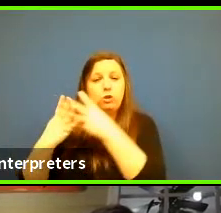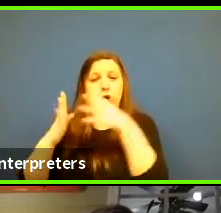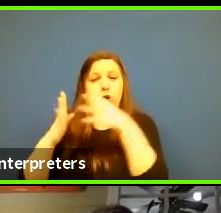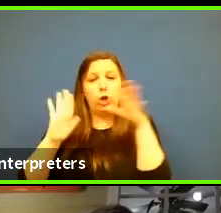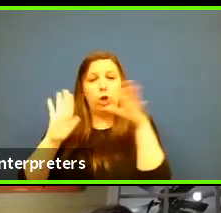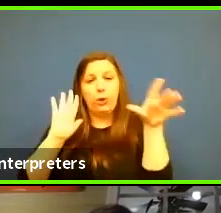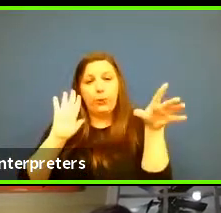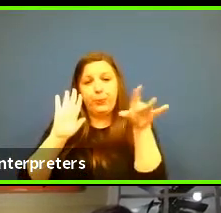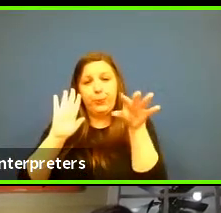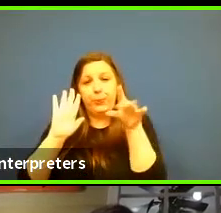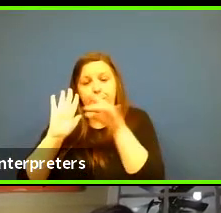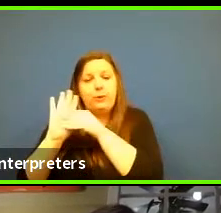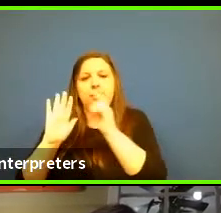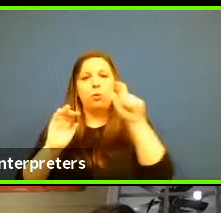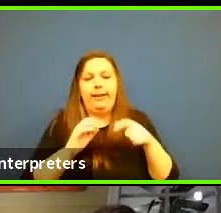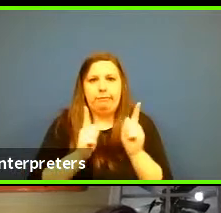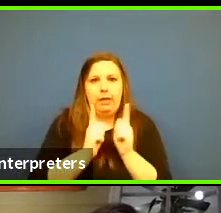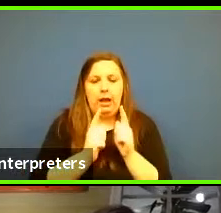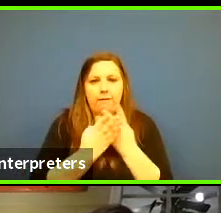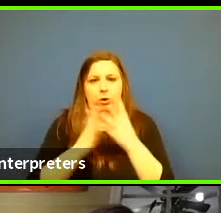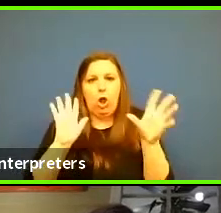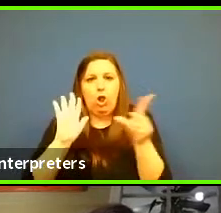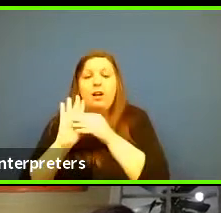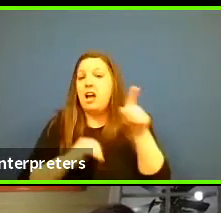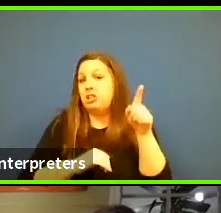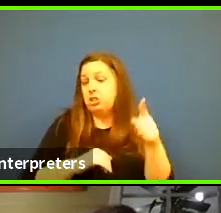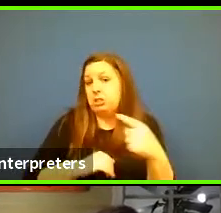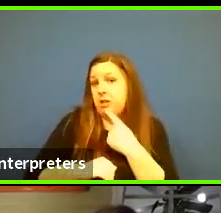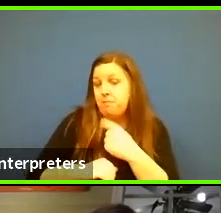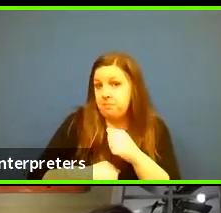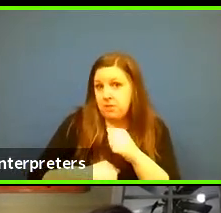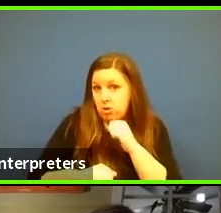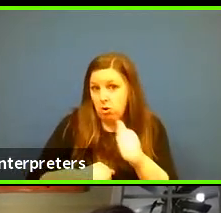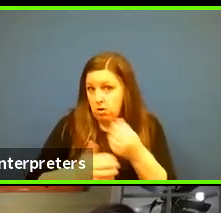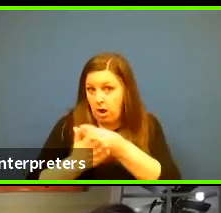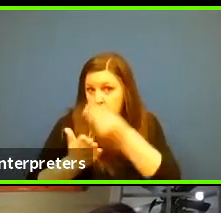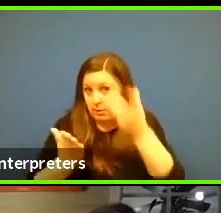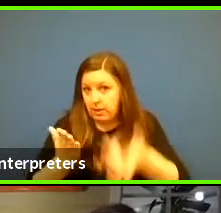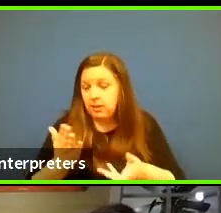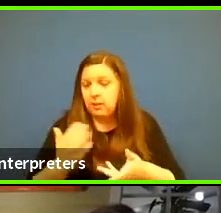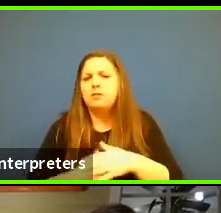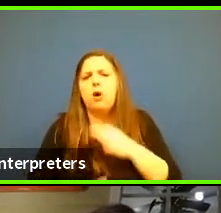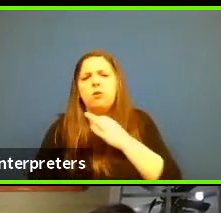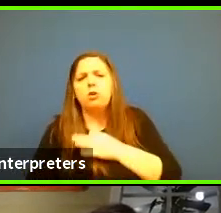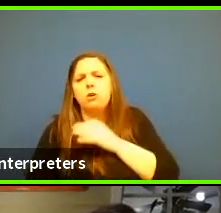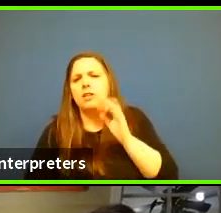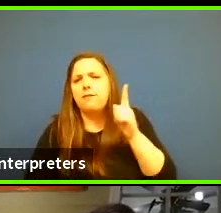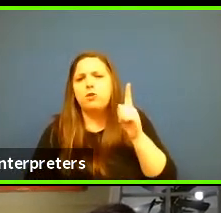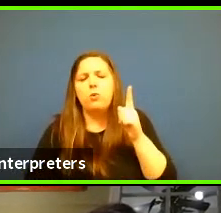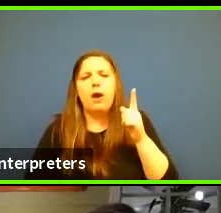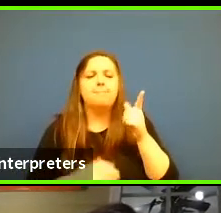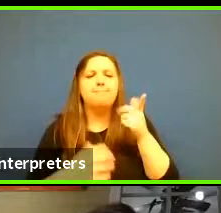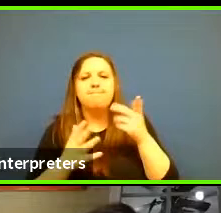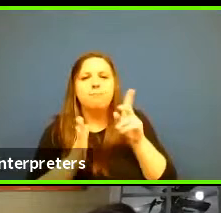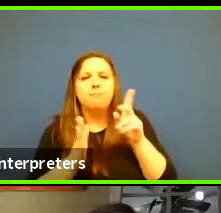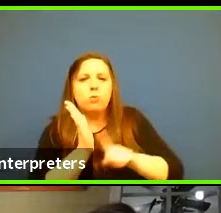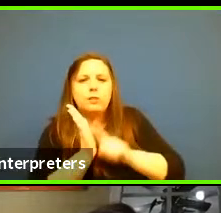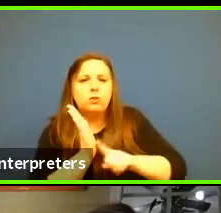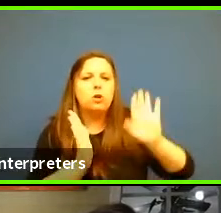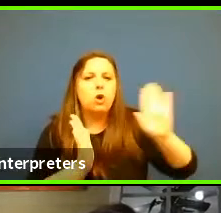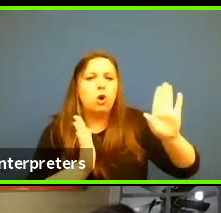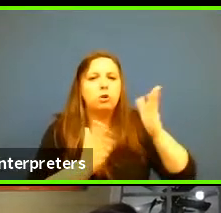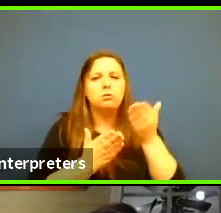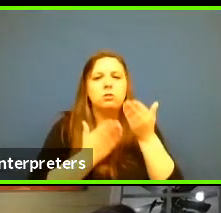she indicated that they were not very expensive. And I wondered if you had been able to follow up on her suggestion from that